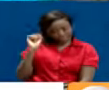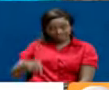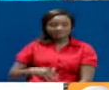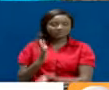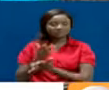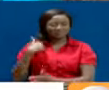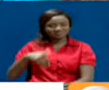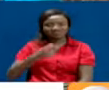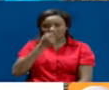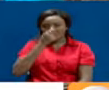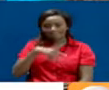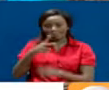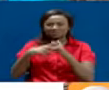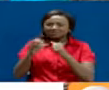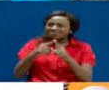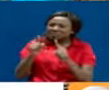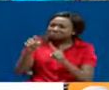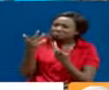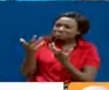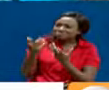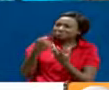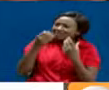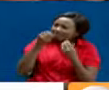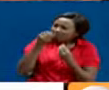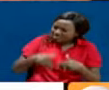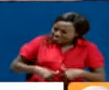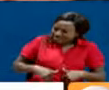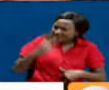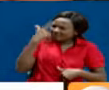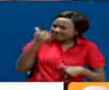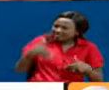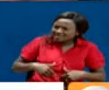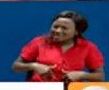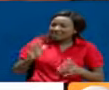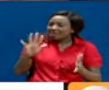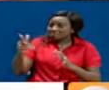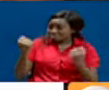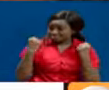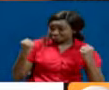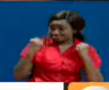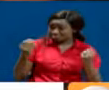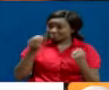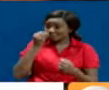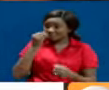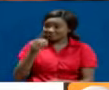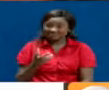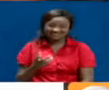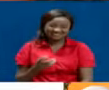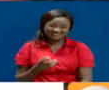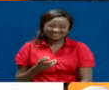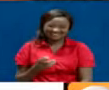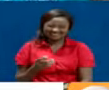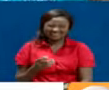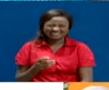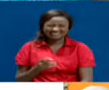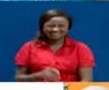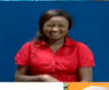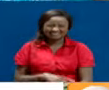How do you manage to stay so young? Is it what you eat? Is it fitness? Your eyes are deceiving